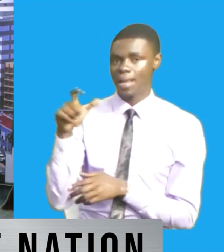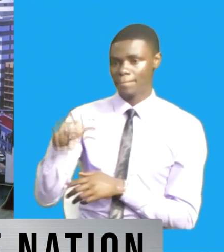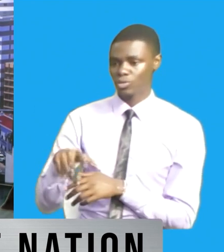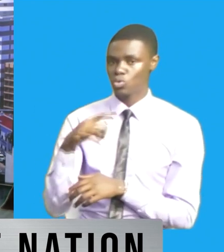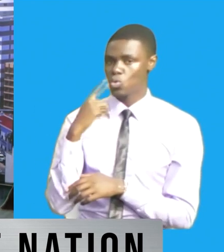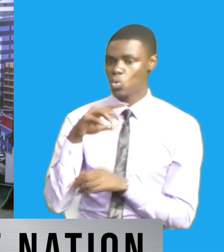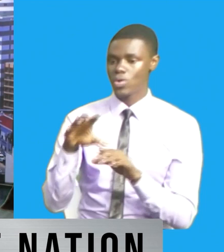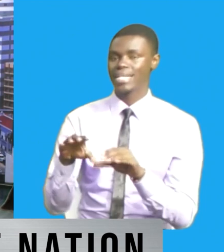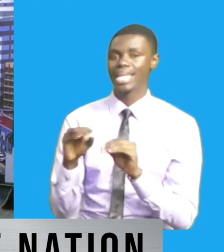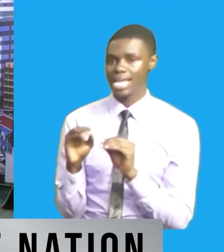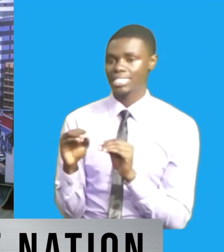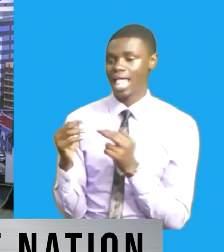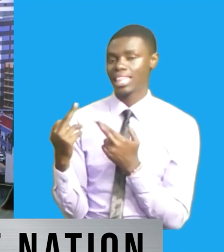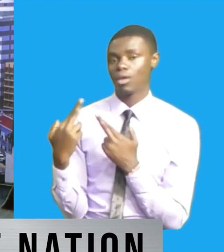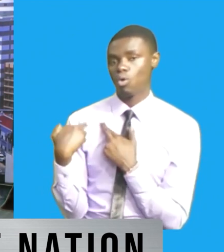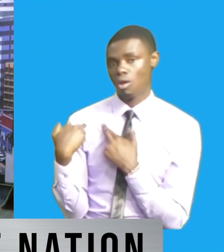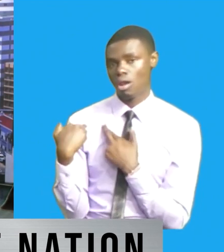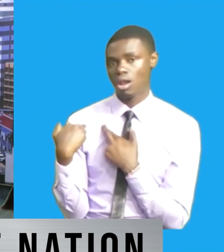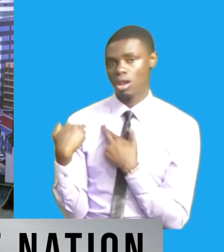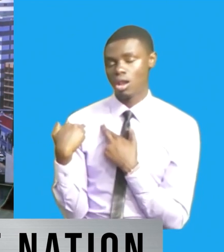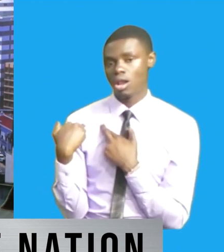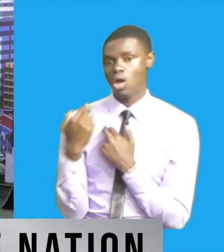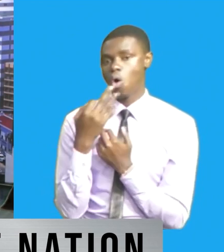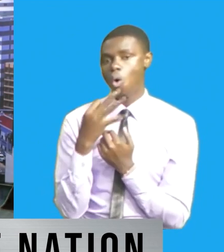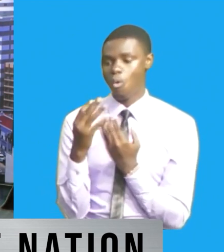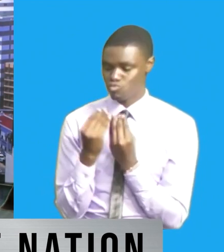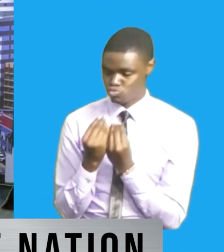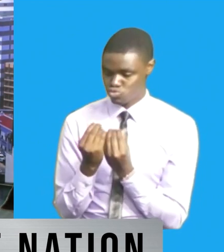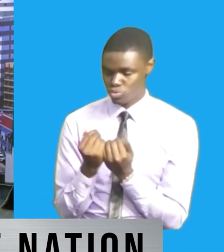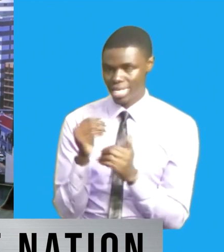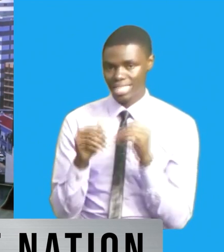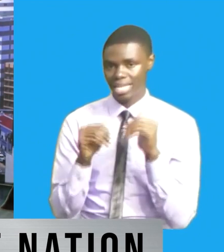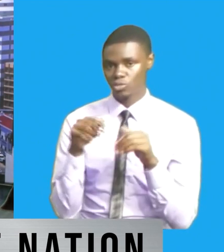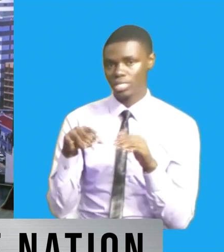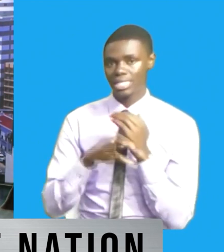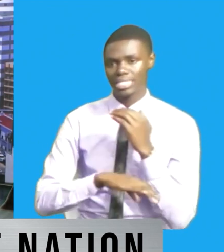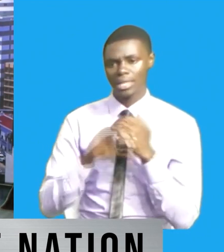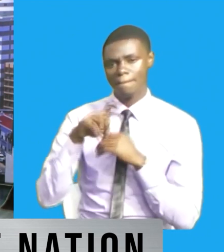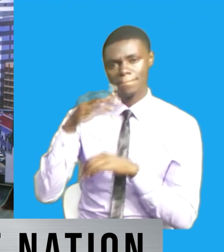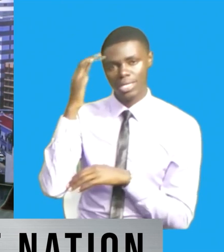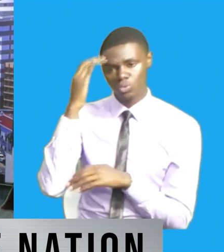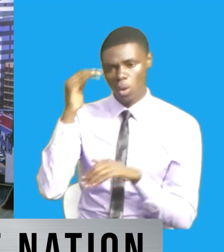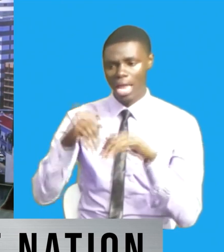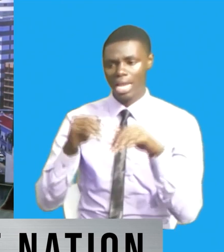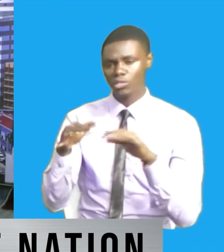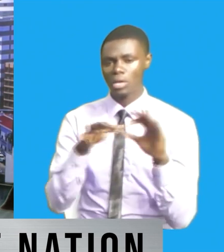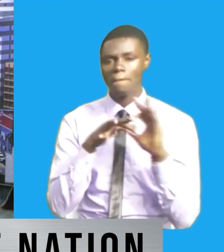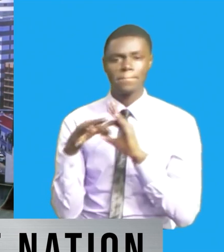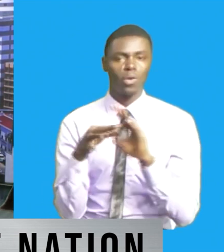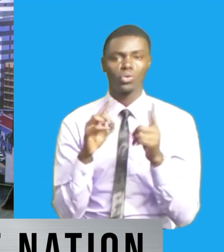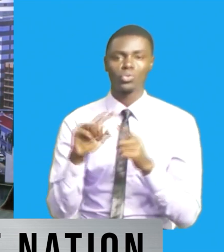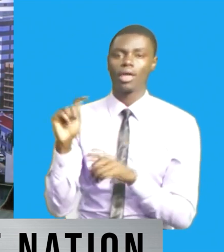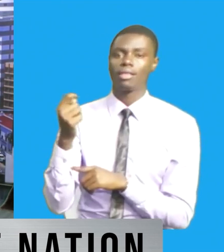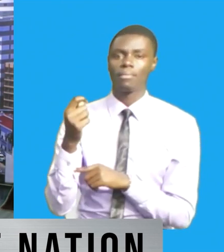takes up the role of dealing with elections in this country must know that those elections belongs to Kenyans.